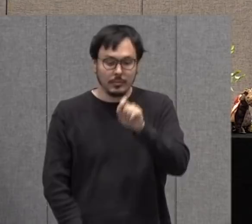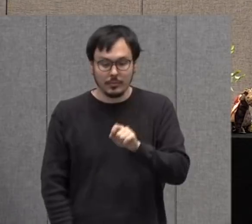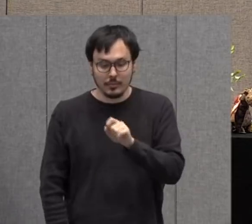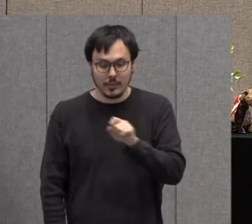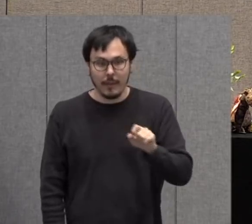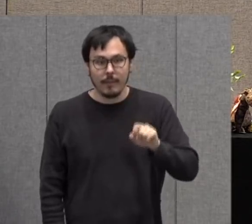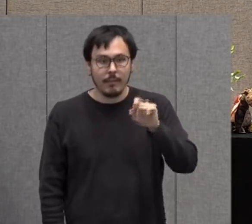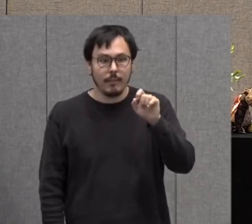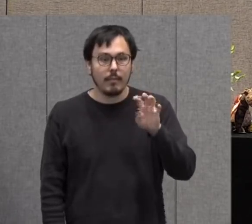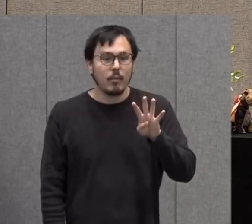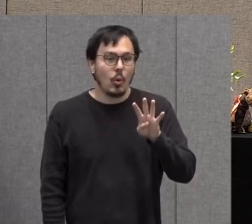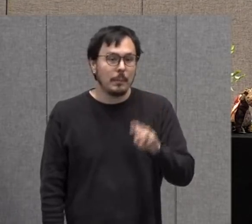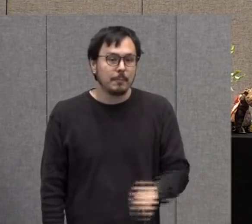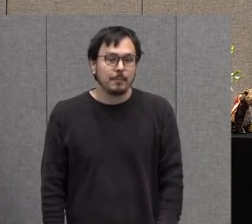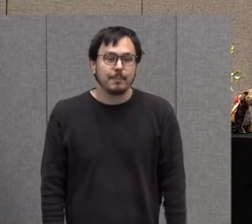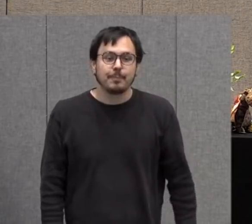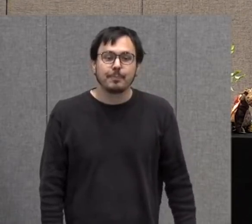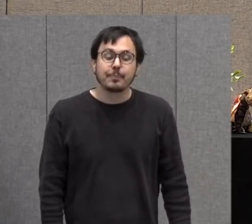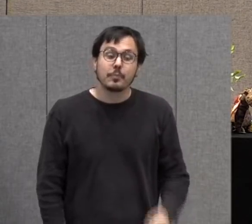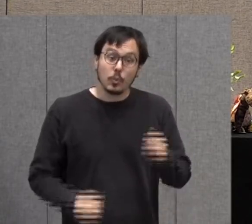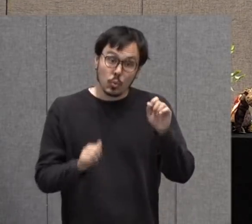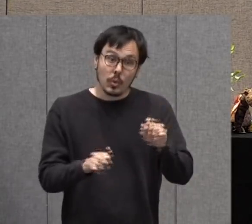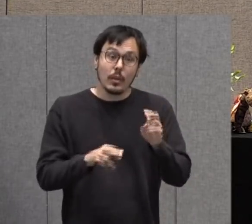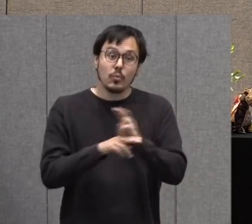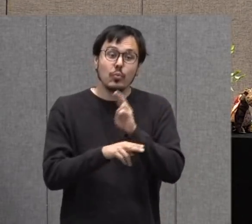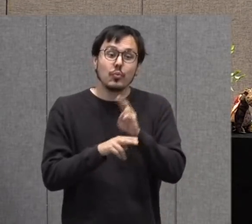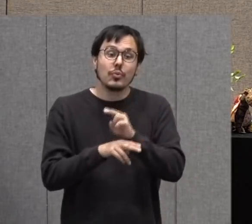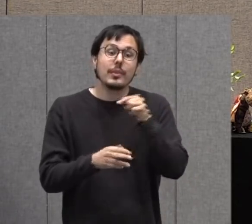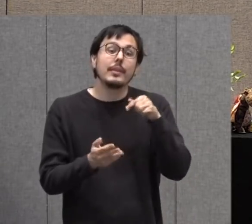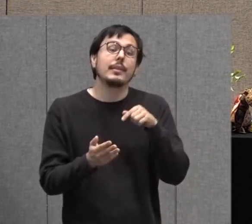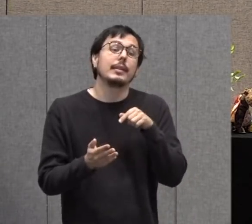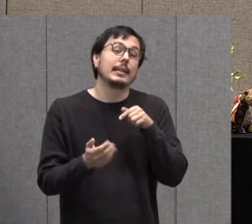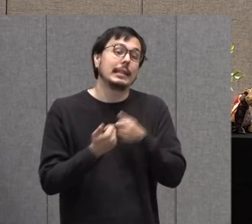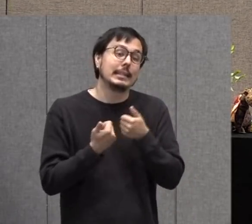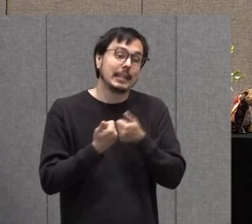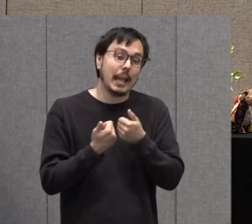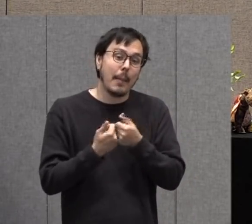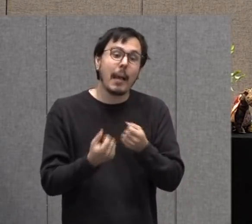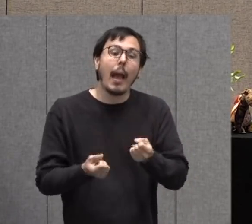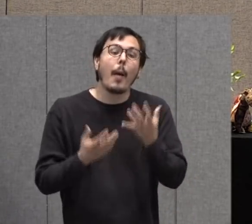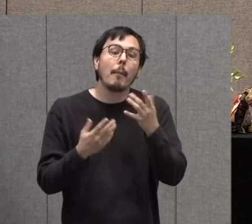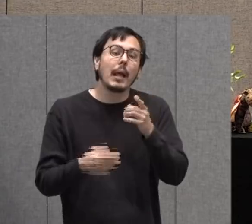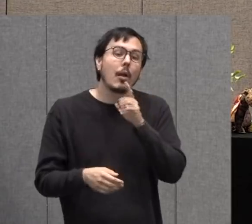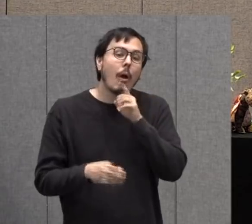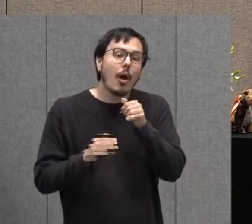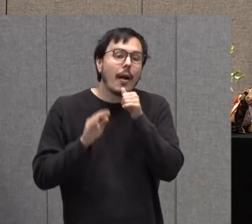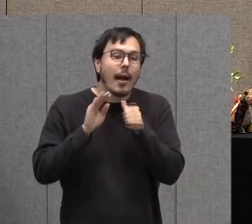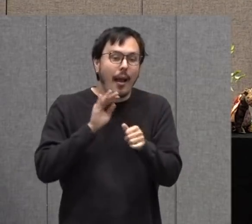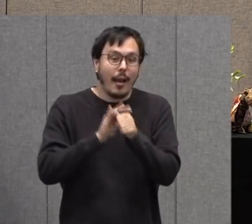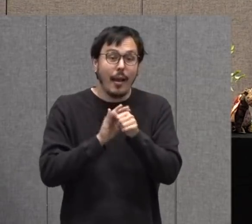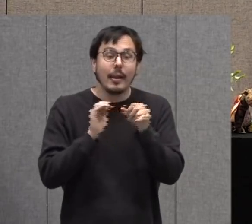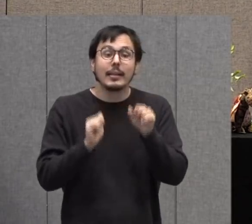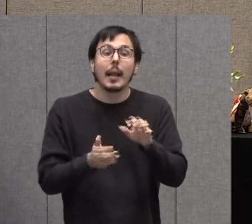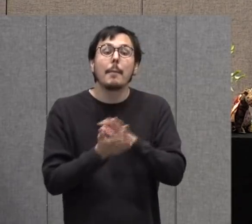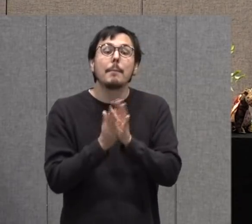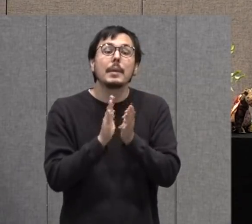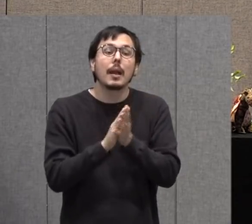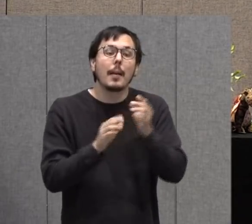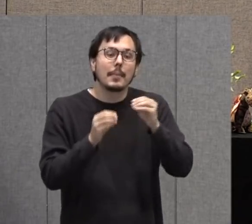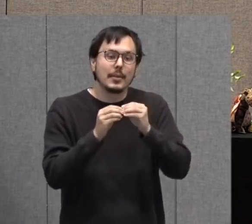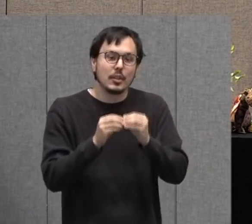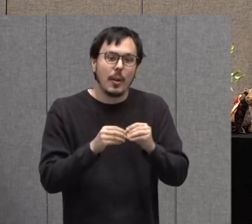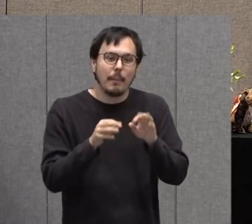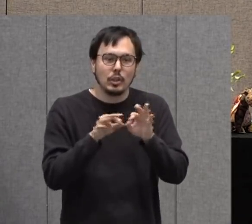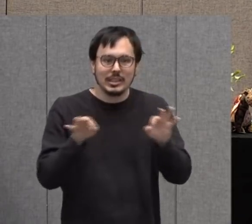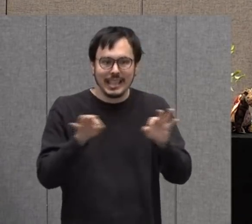way. So we can take this game, how many are hiding, and we can turn them into number sentences